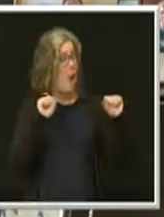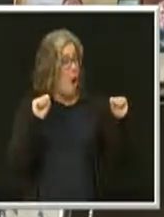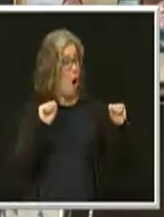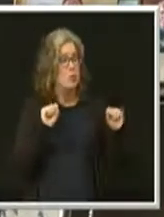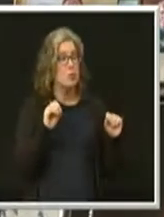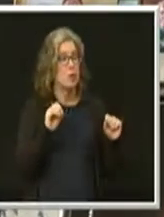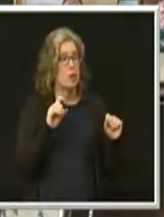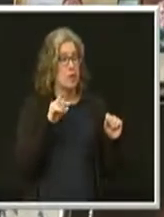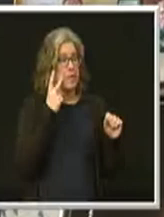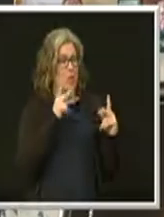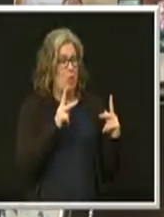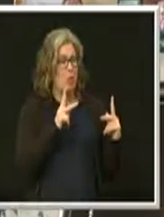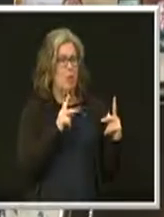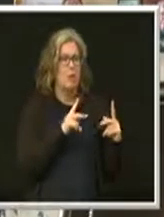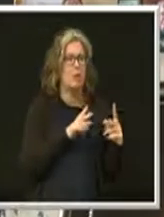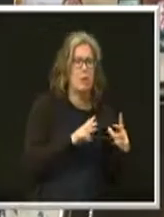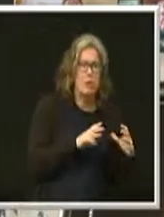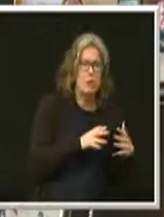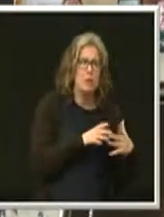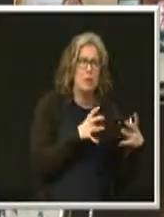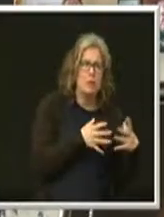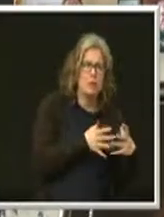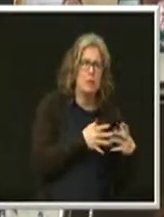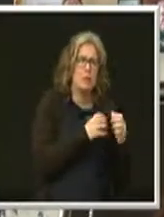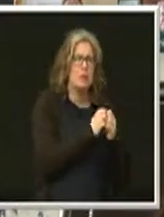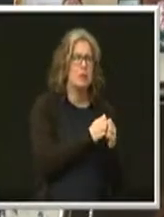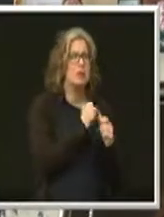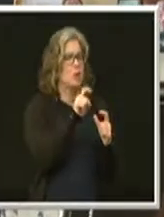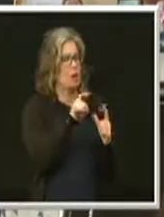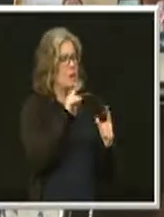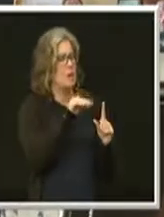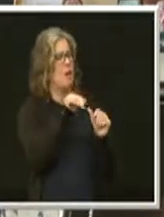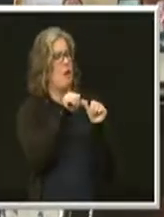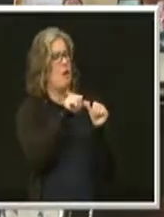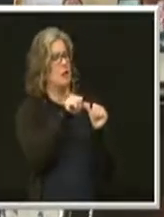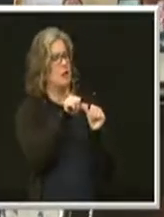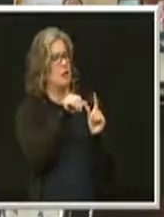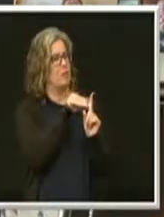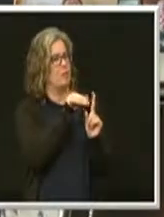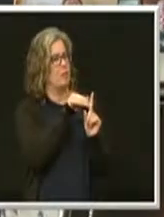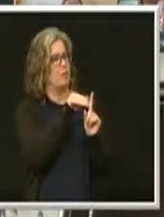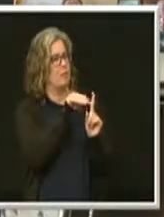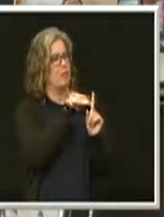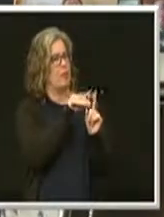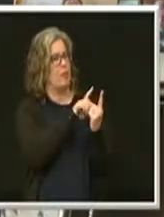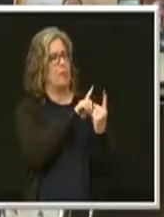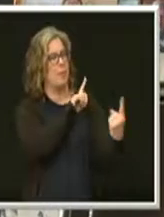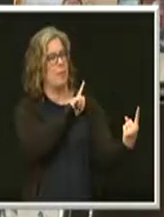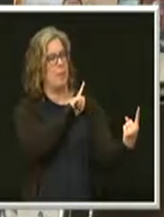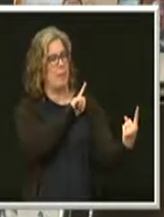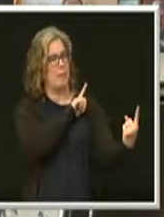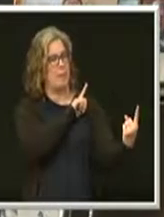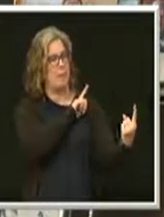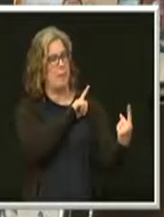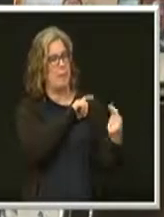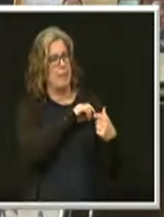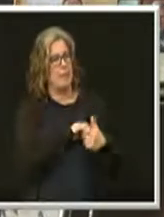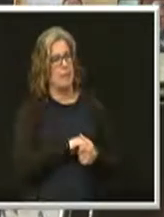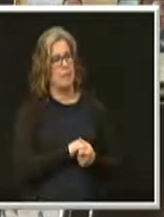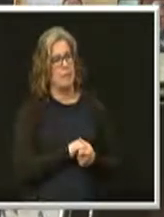so you do see people, gathering together. So there just needs those constant reminders to maintain social